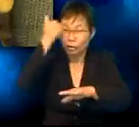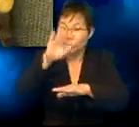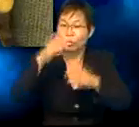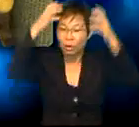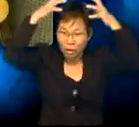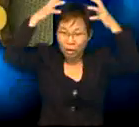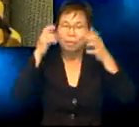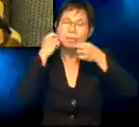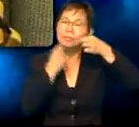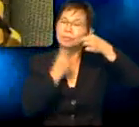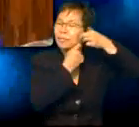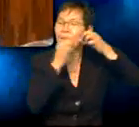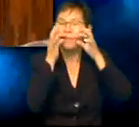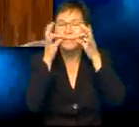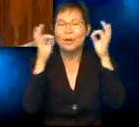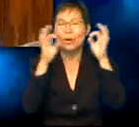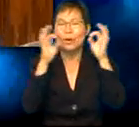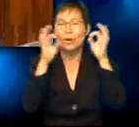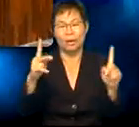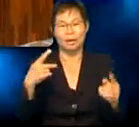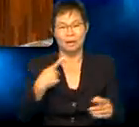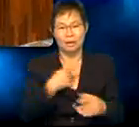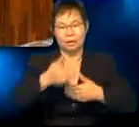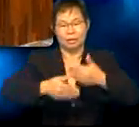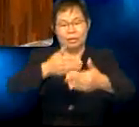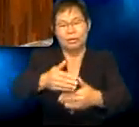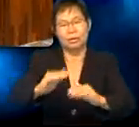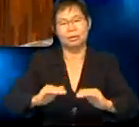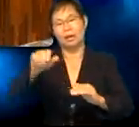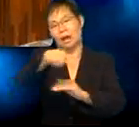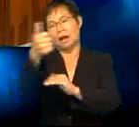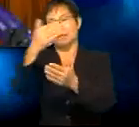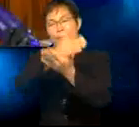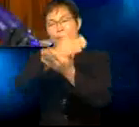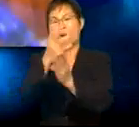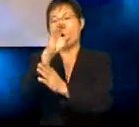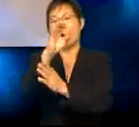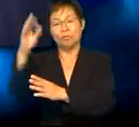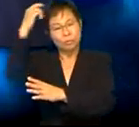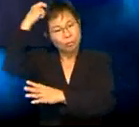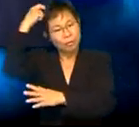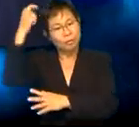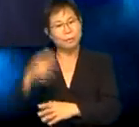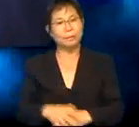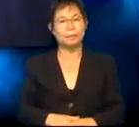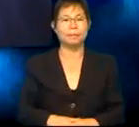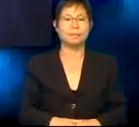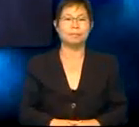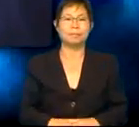helmet. Meow. Okay, let's move on to the other parts of the brain.